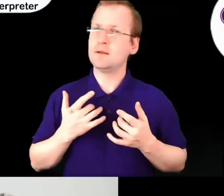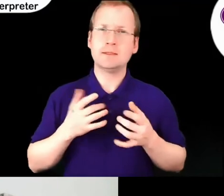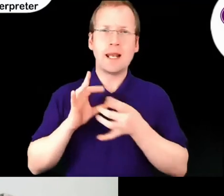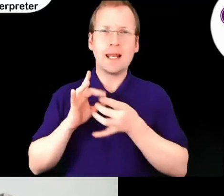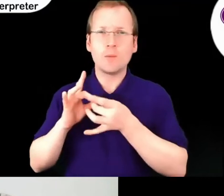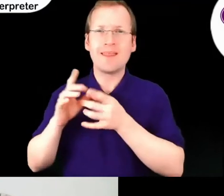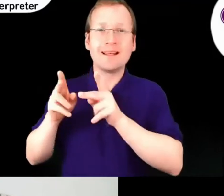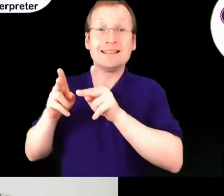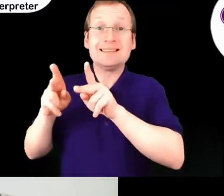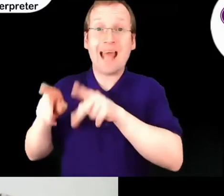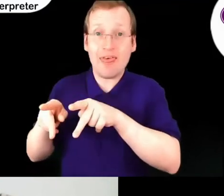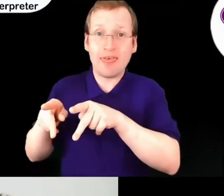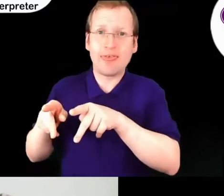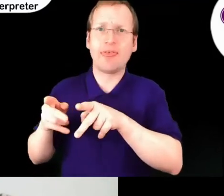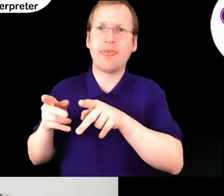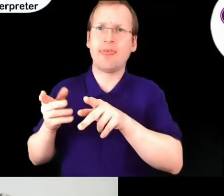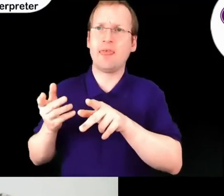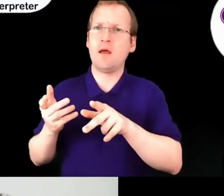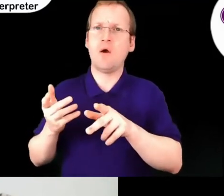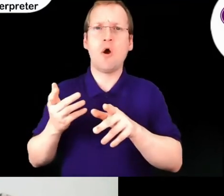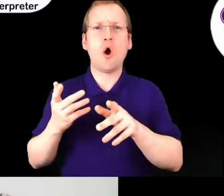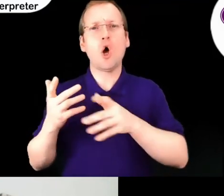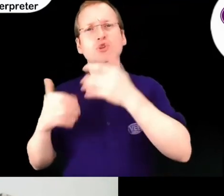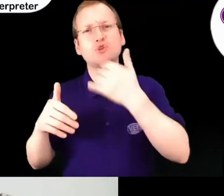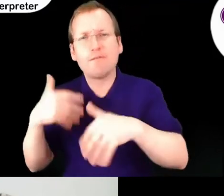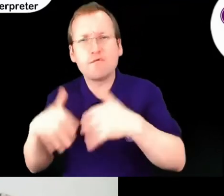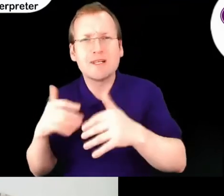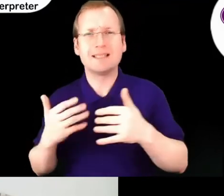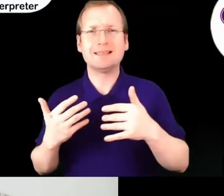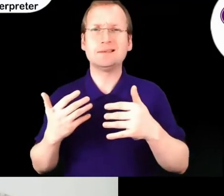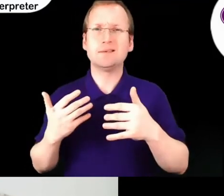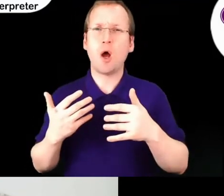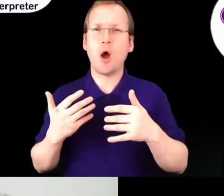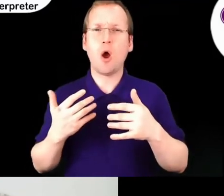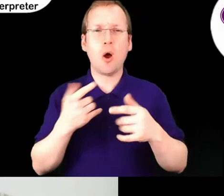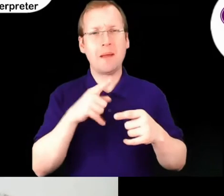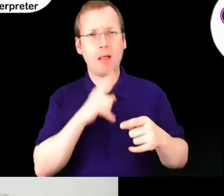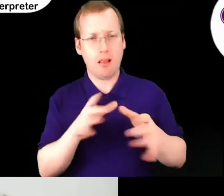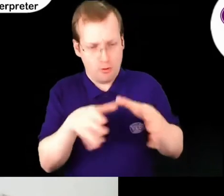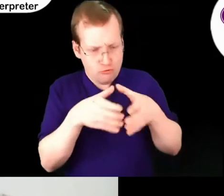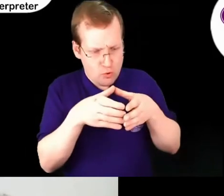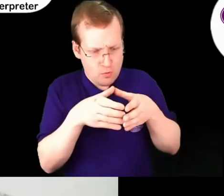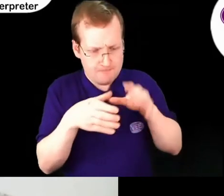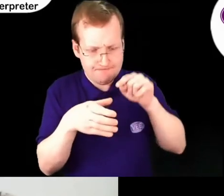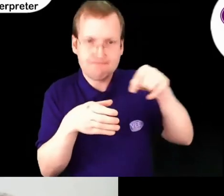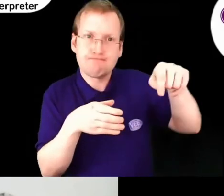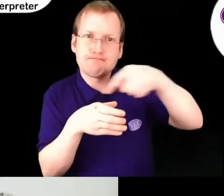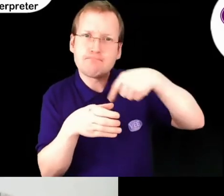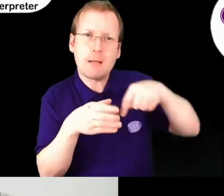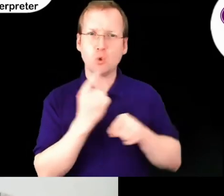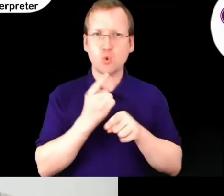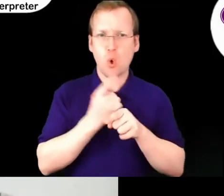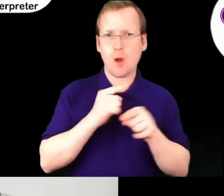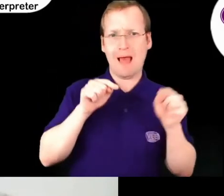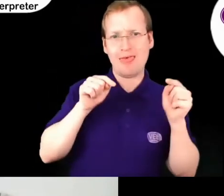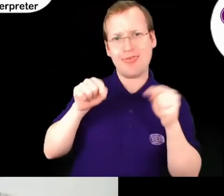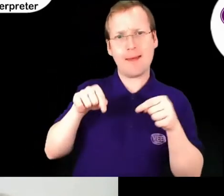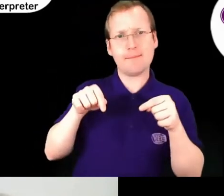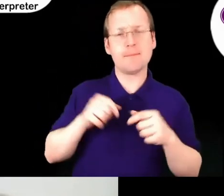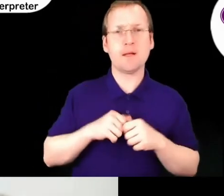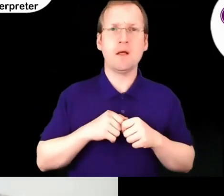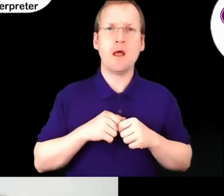also to do with suffering, with people who are gossiped against. I mean, there's a woman, a saint